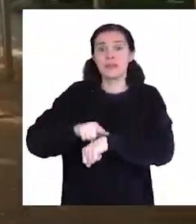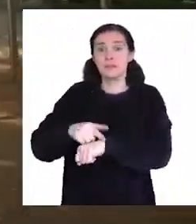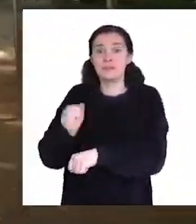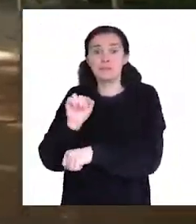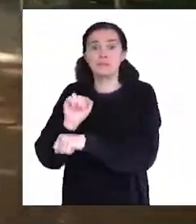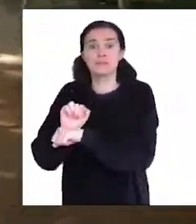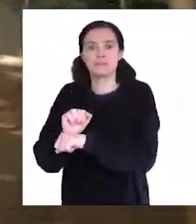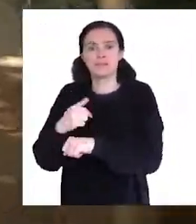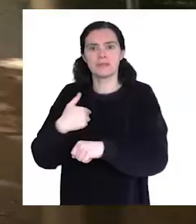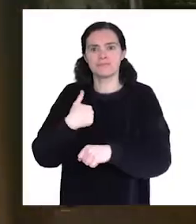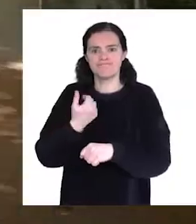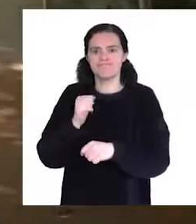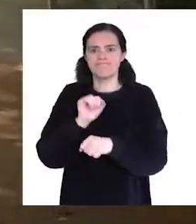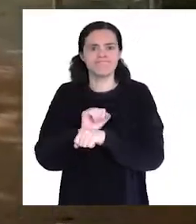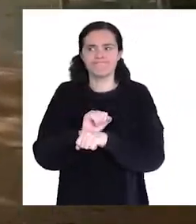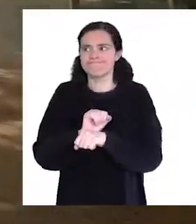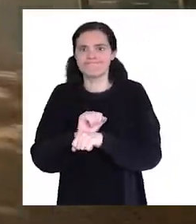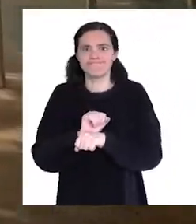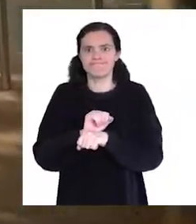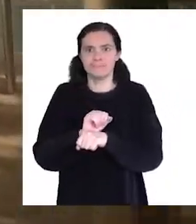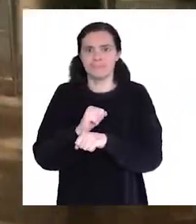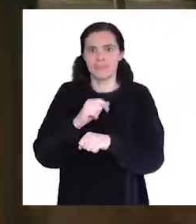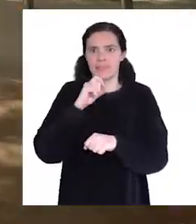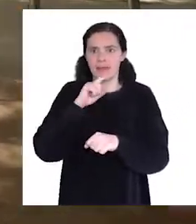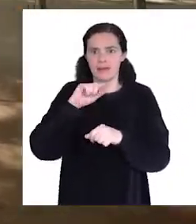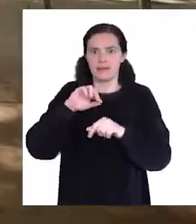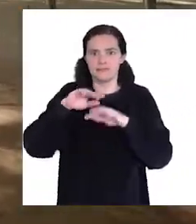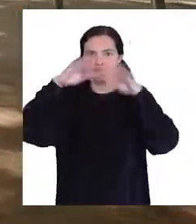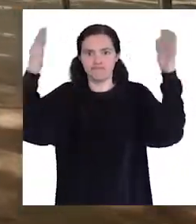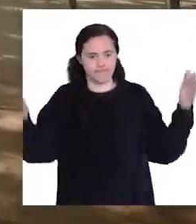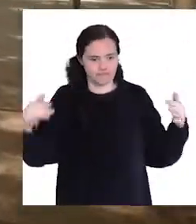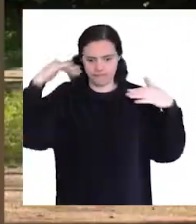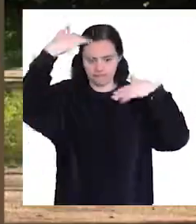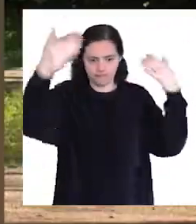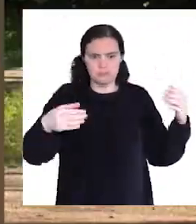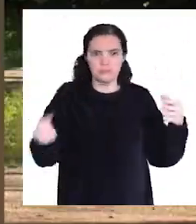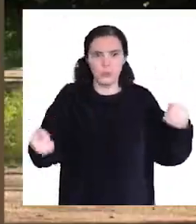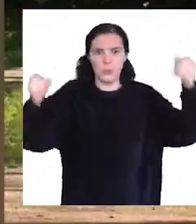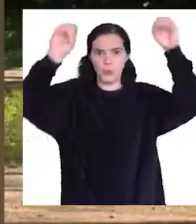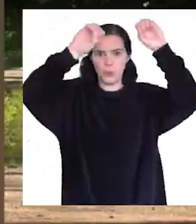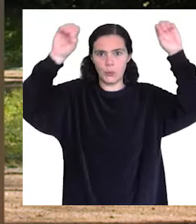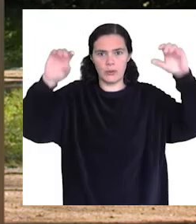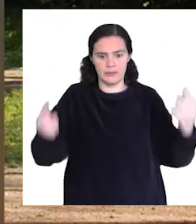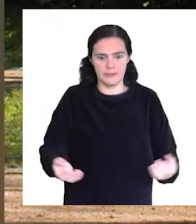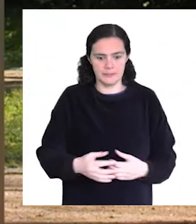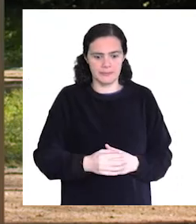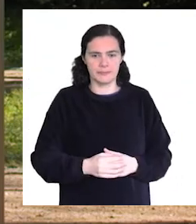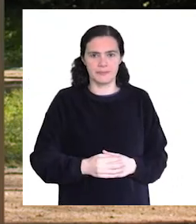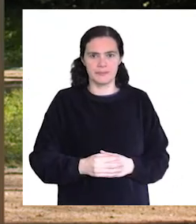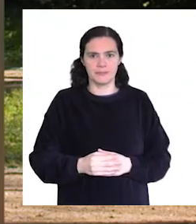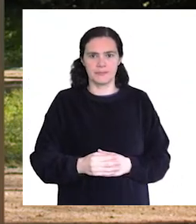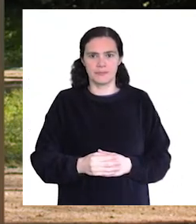frozen moment, and I'm caught between this descending motion and ascending motion.